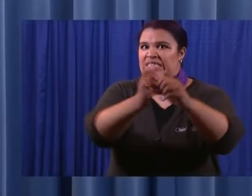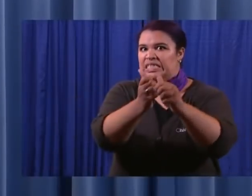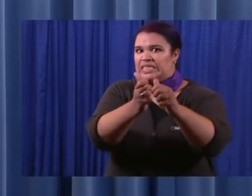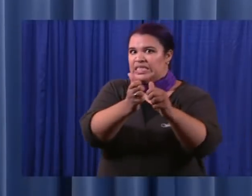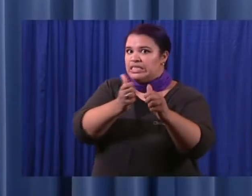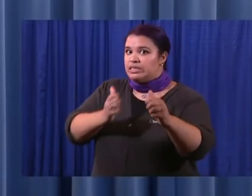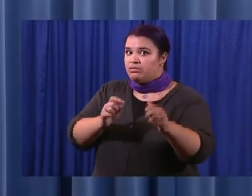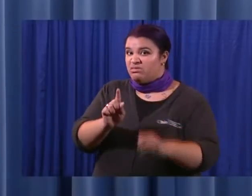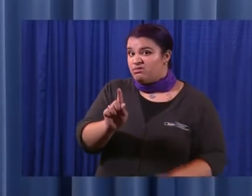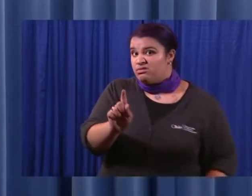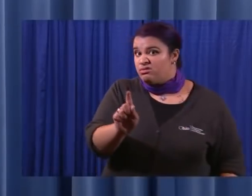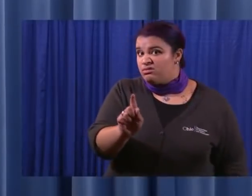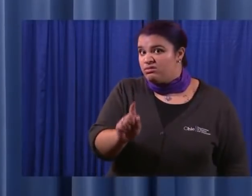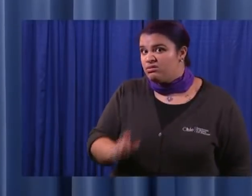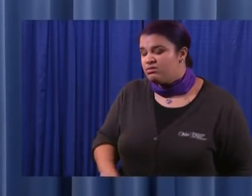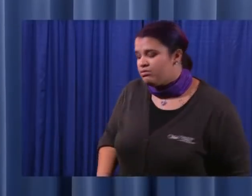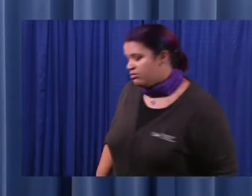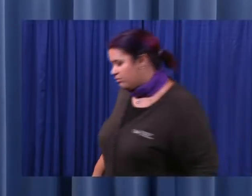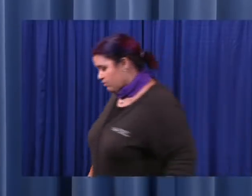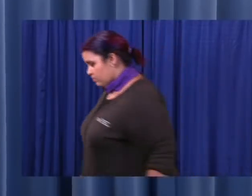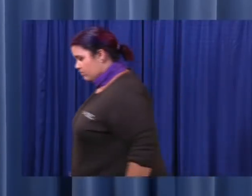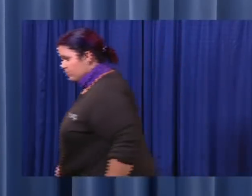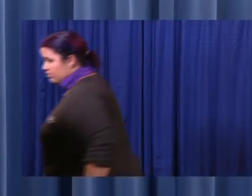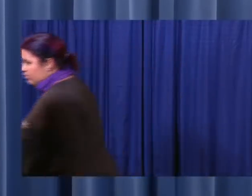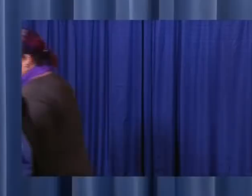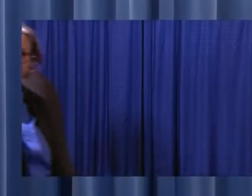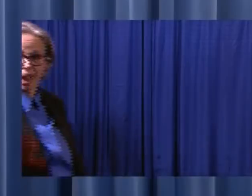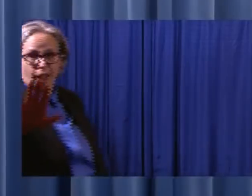Look, good question. It's a very logical question.